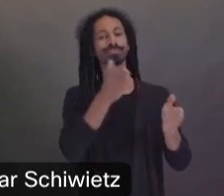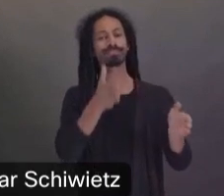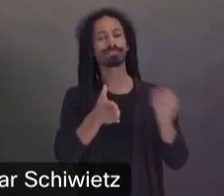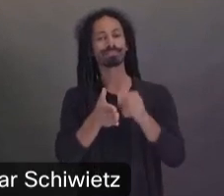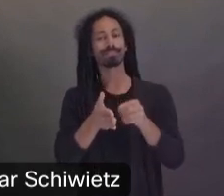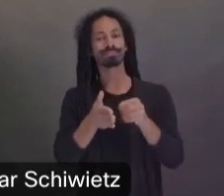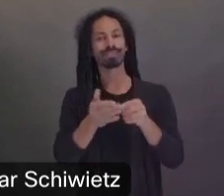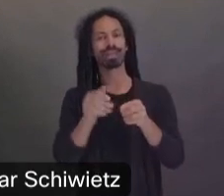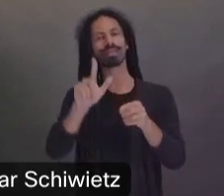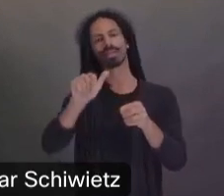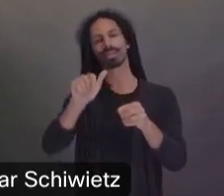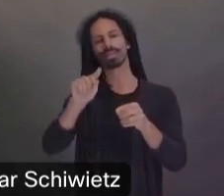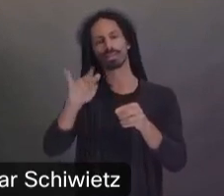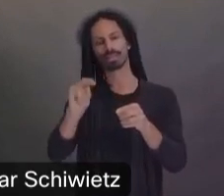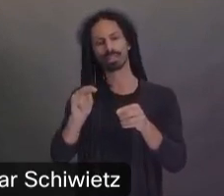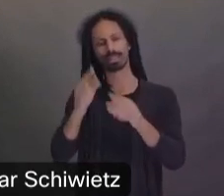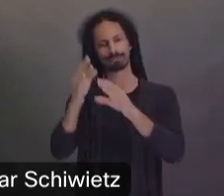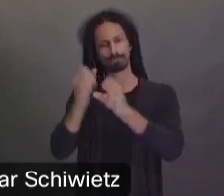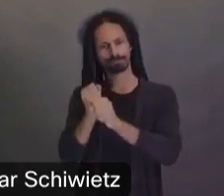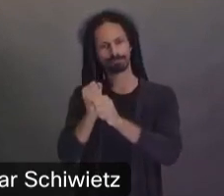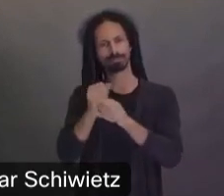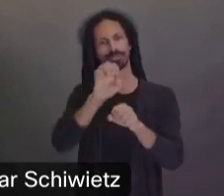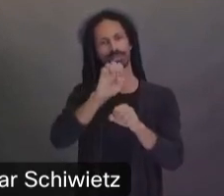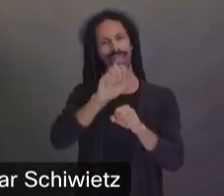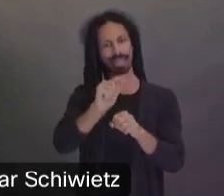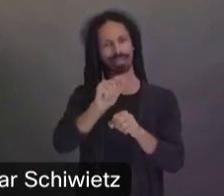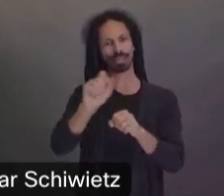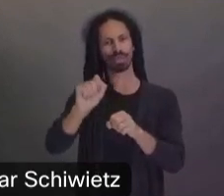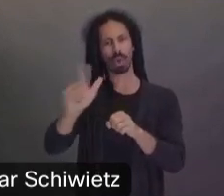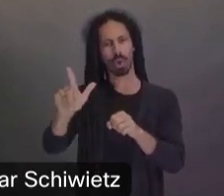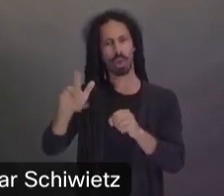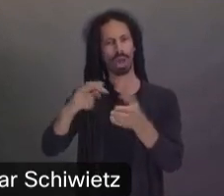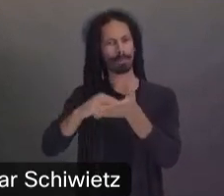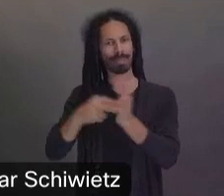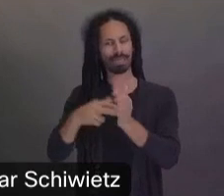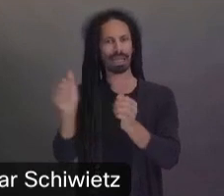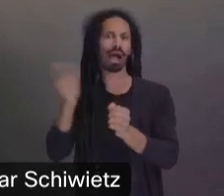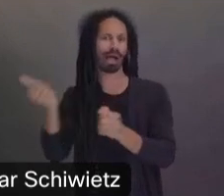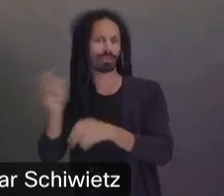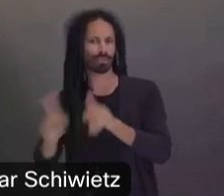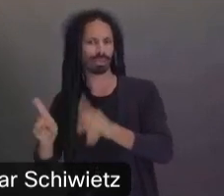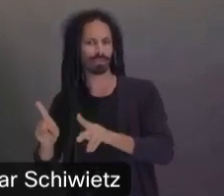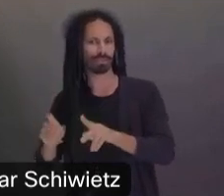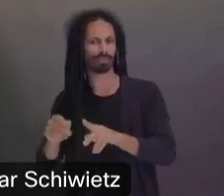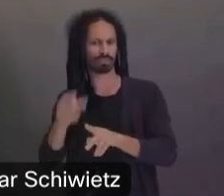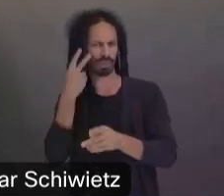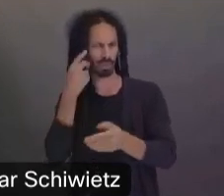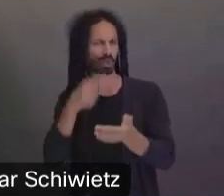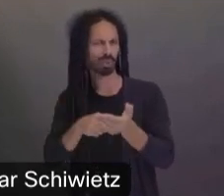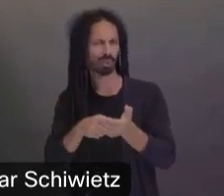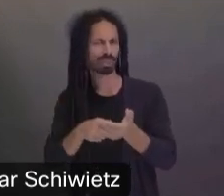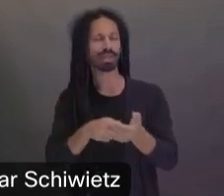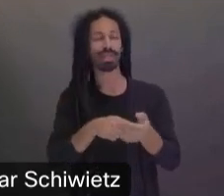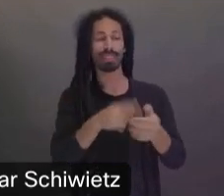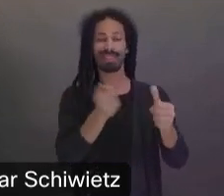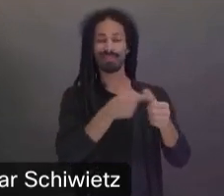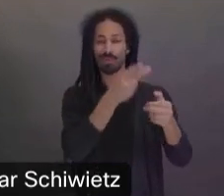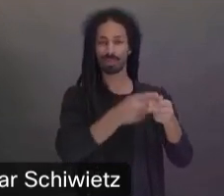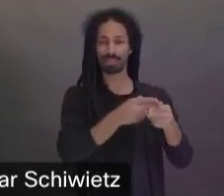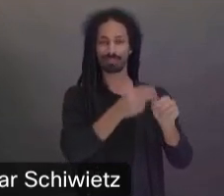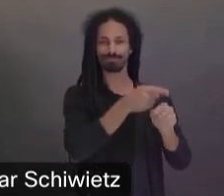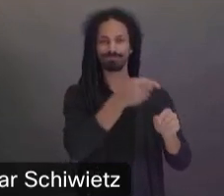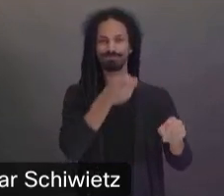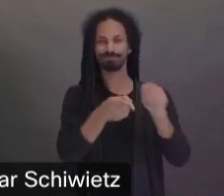and others, et al. So notice it's ET space AL, period, and a